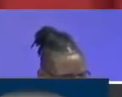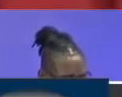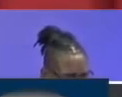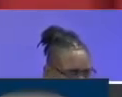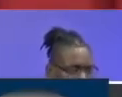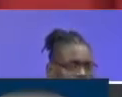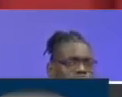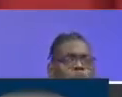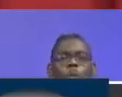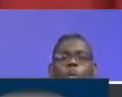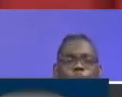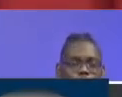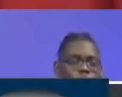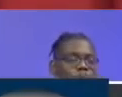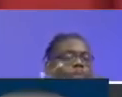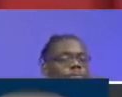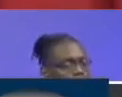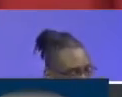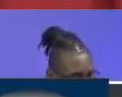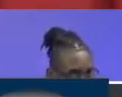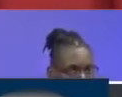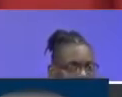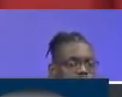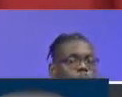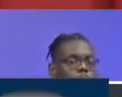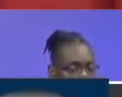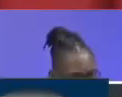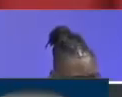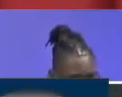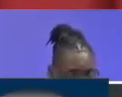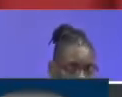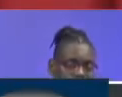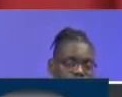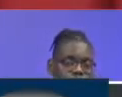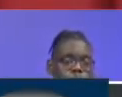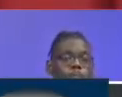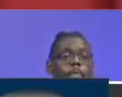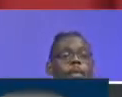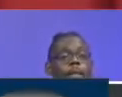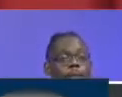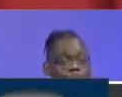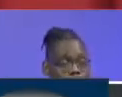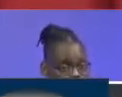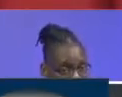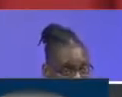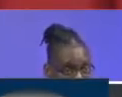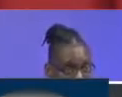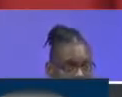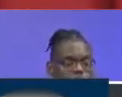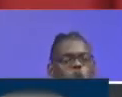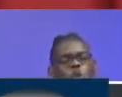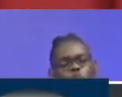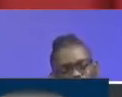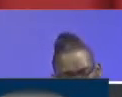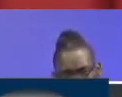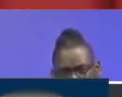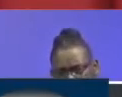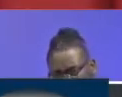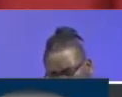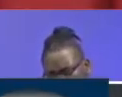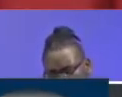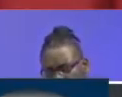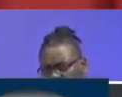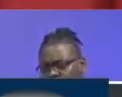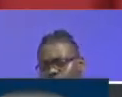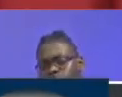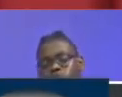were done not in respect of schools. What we did in schools is that we only had some of them based upon the characteristics of exposure